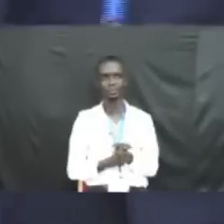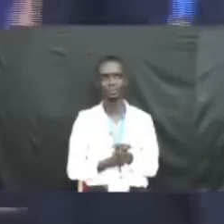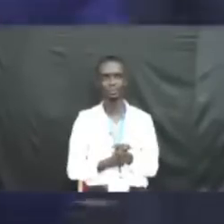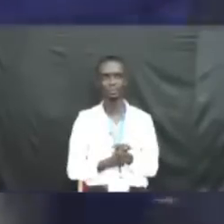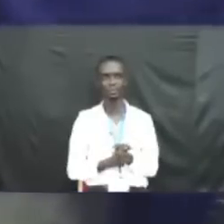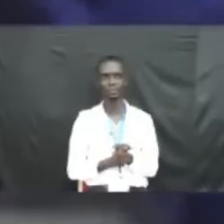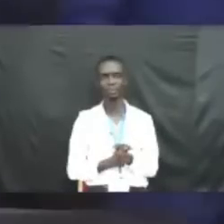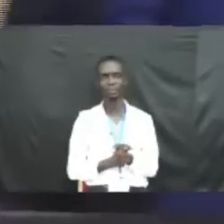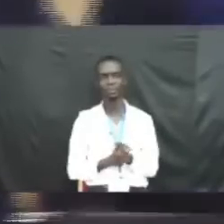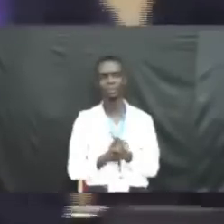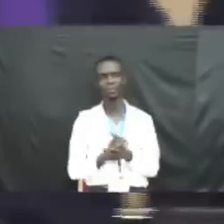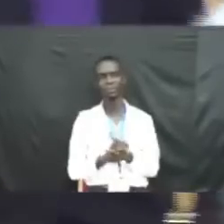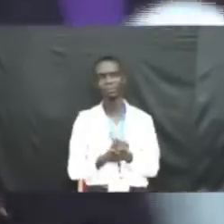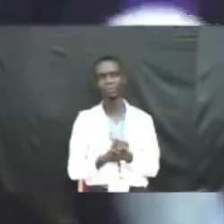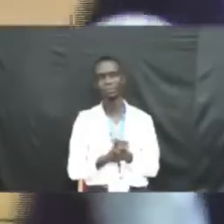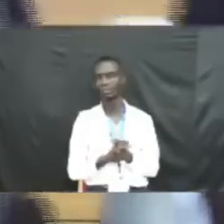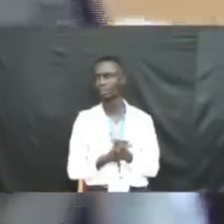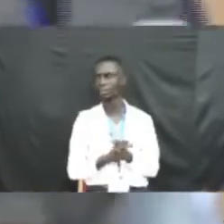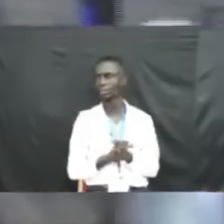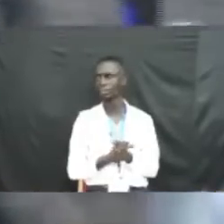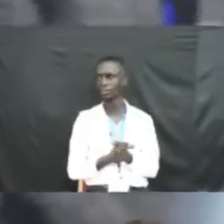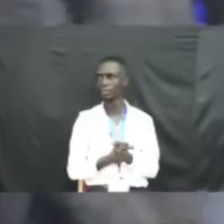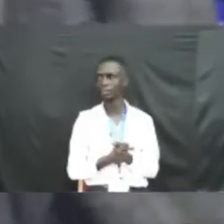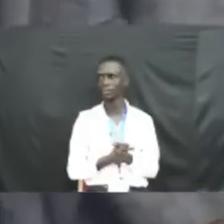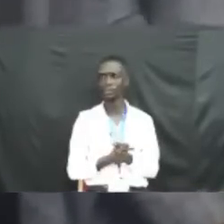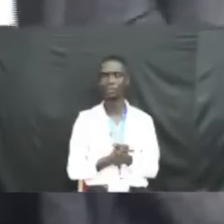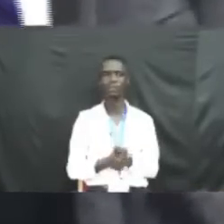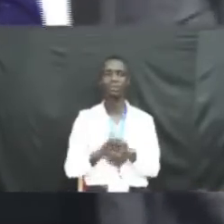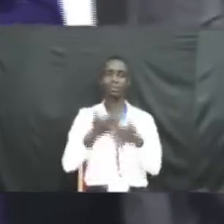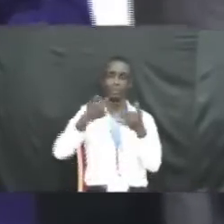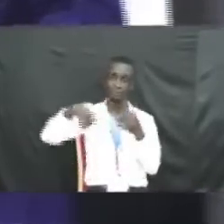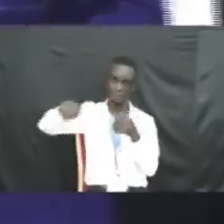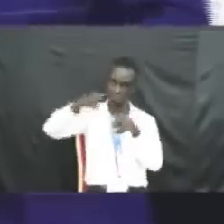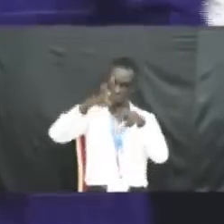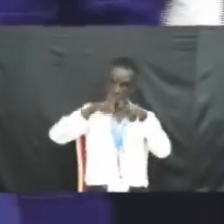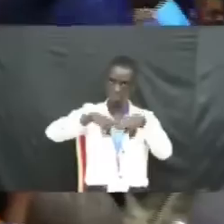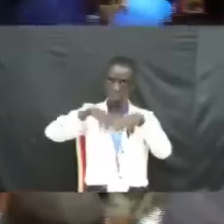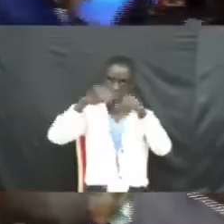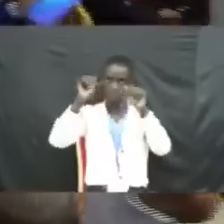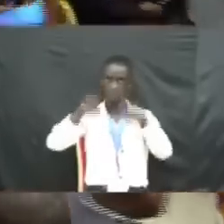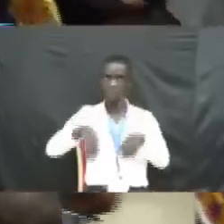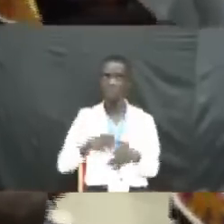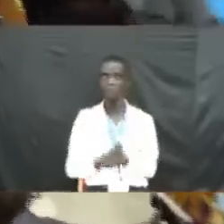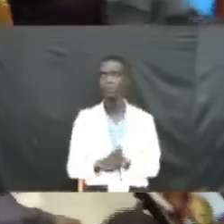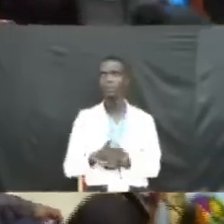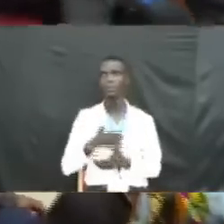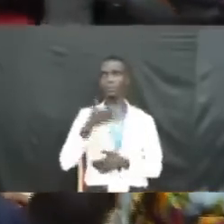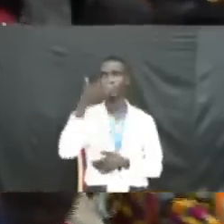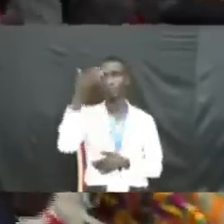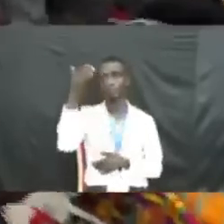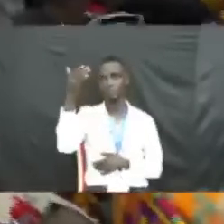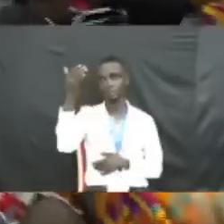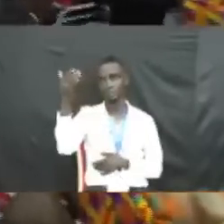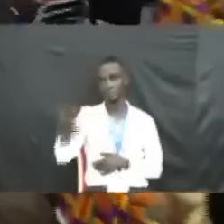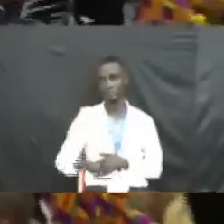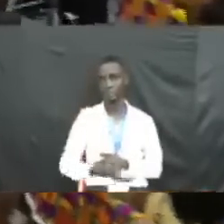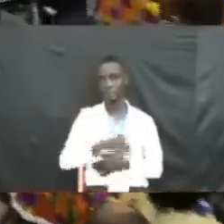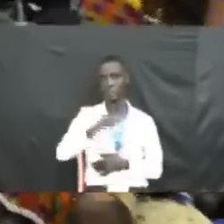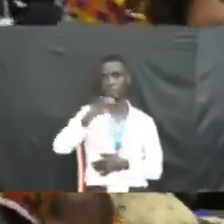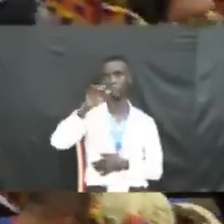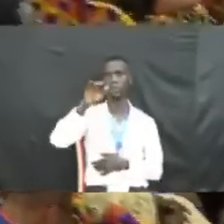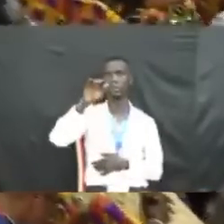Thank you. Thank you. Thank you. Thank you. Thank you. We can take our seats while she invites Apostle Jake Asaba